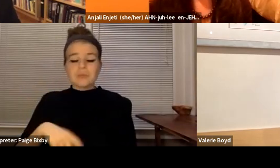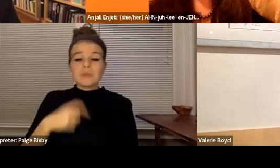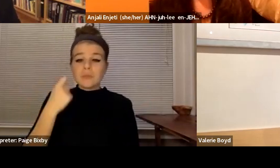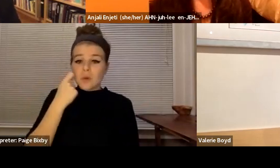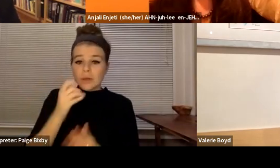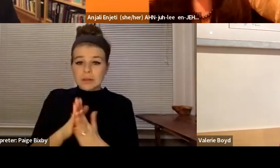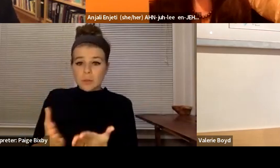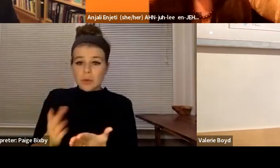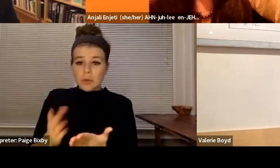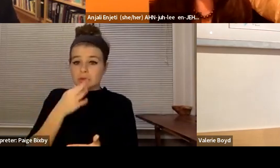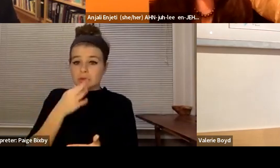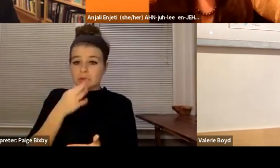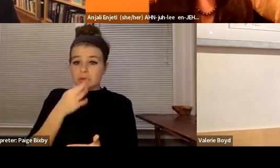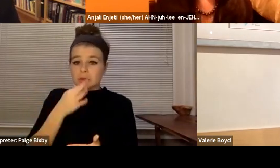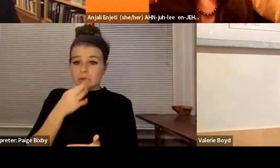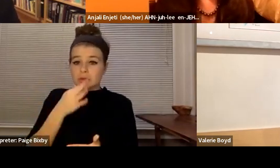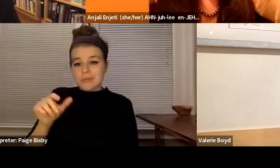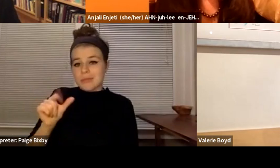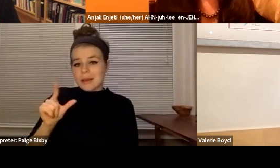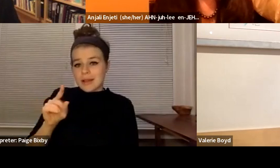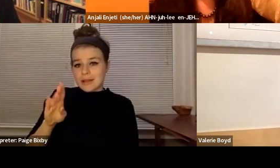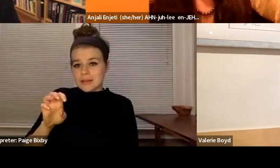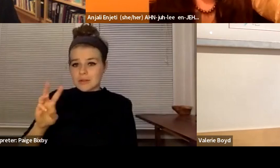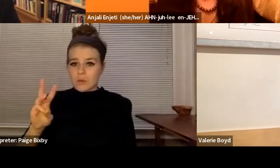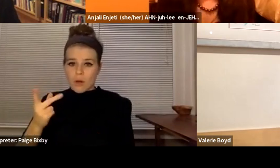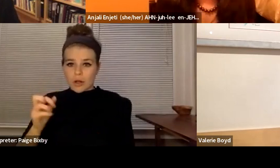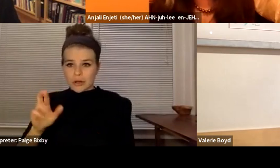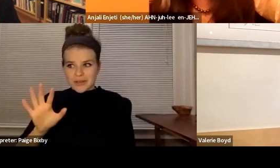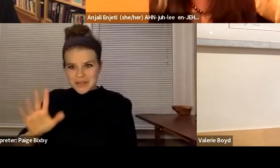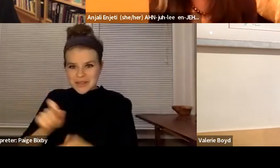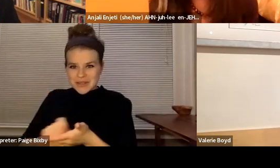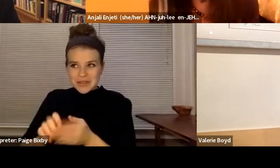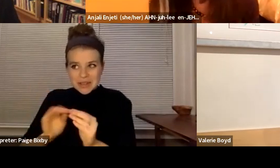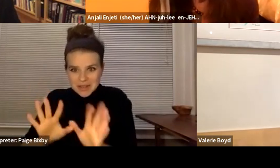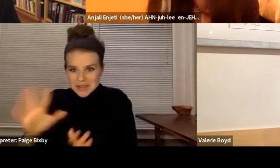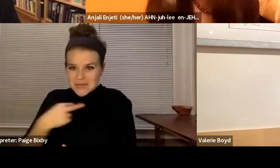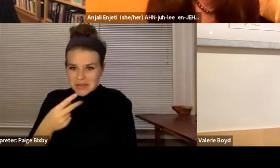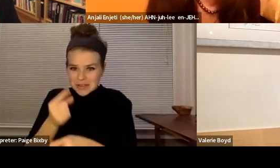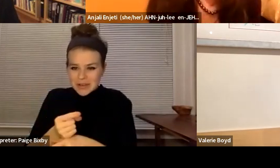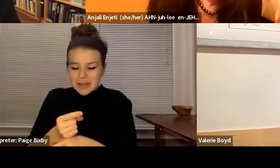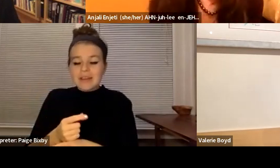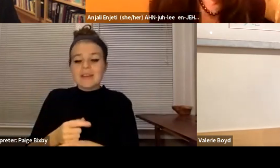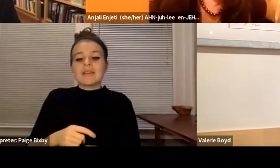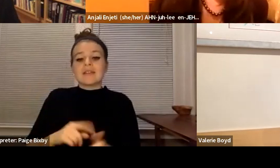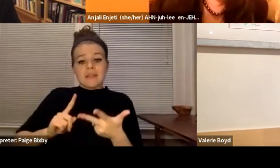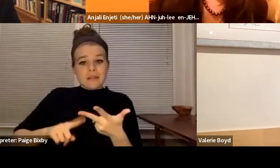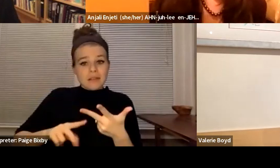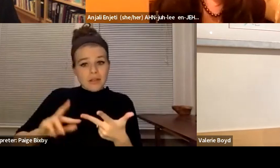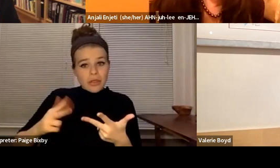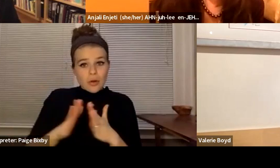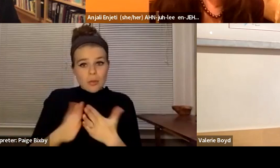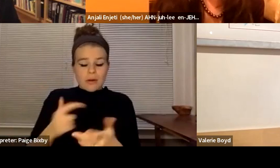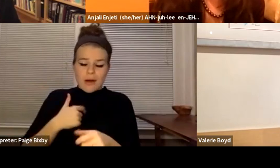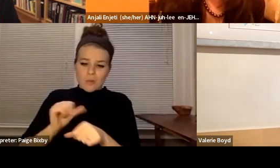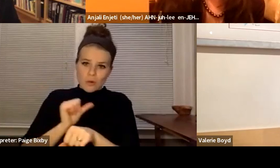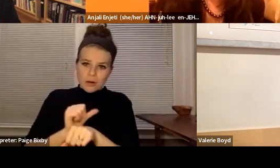Walker, of course, is her journals. So it's her voice, clearly. And I have another book that I'm working on that will be published